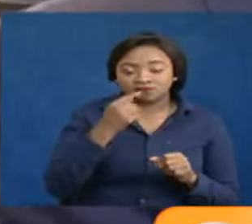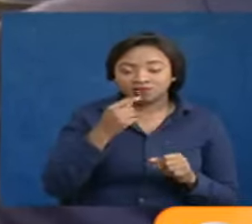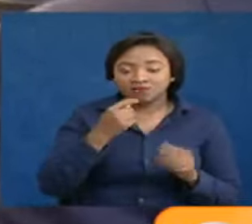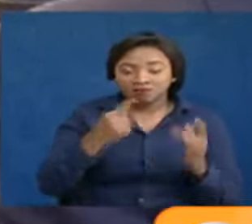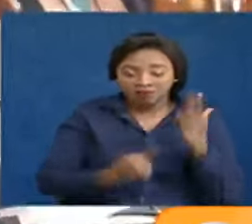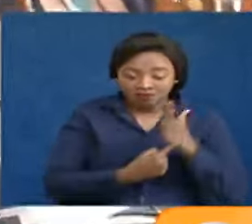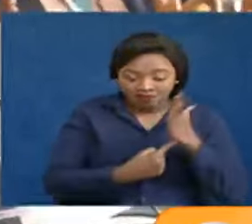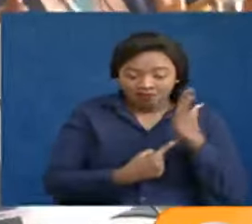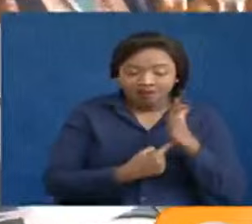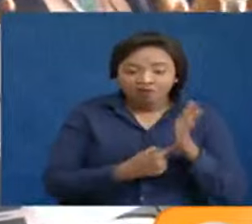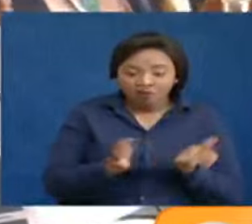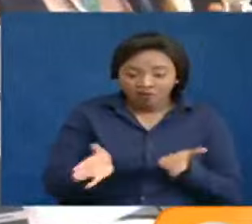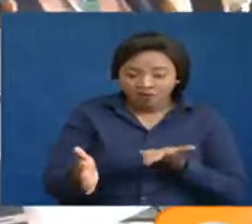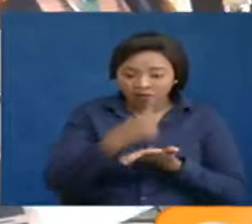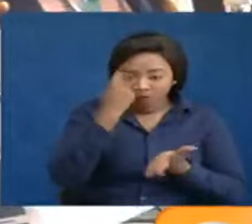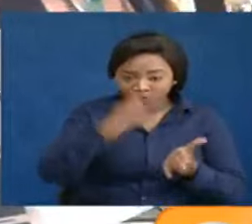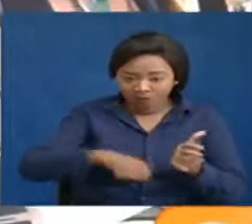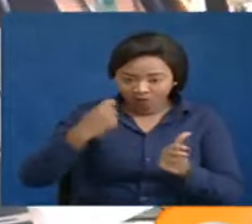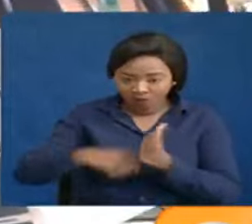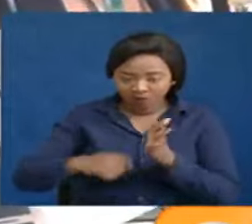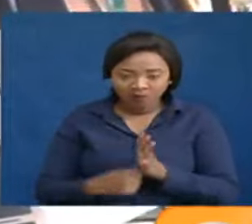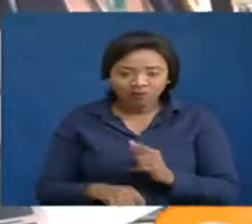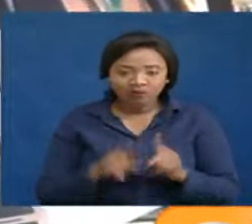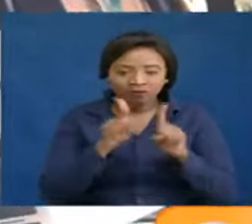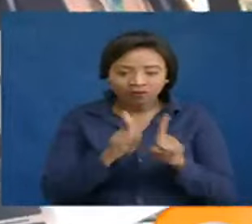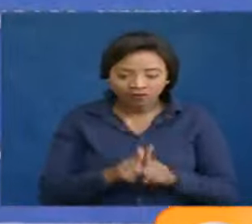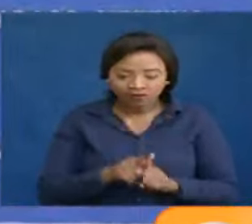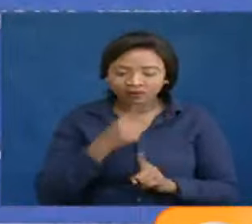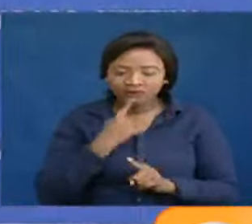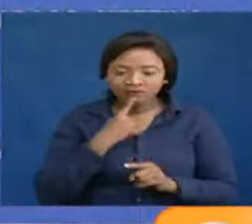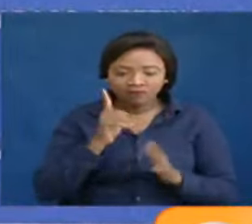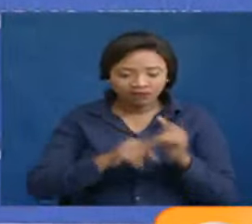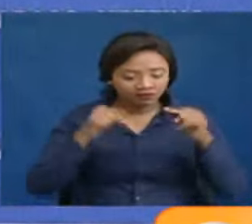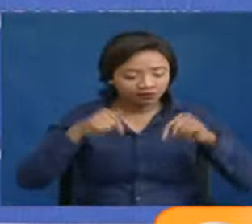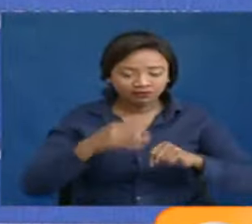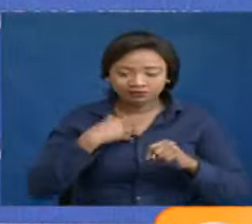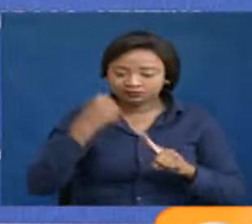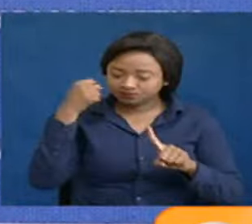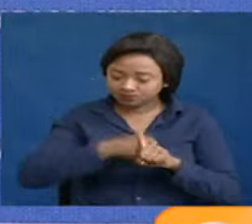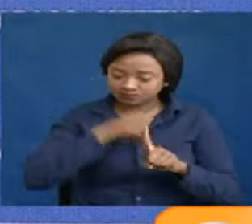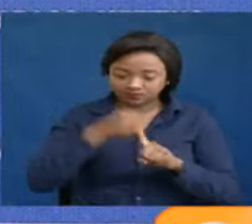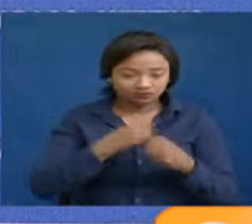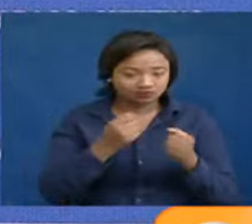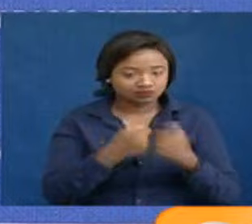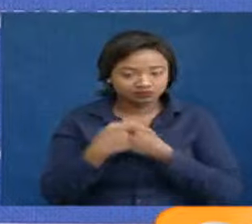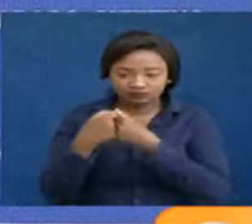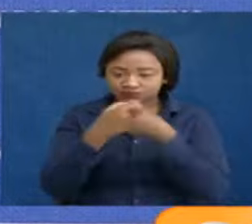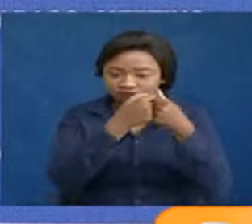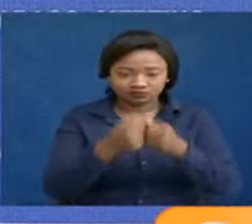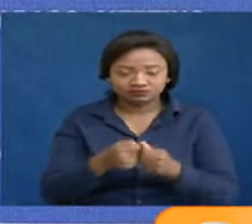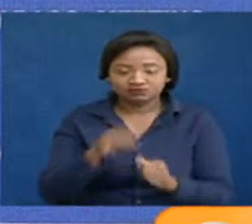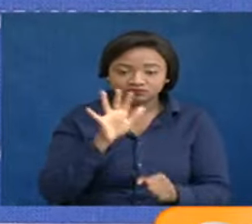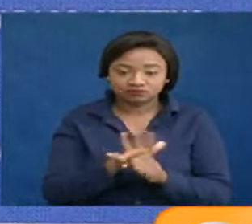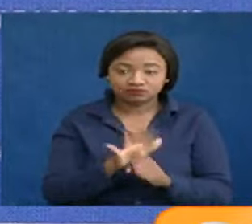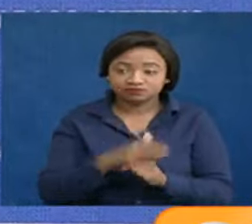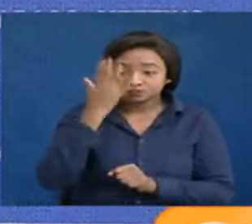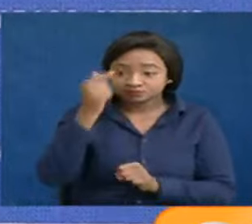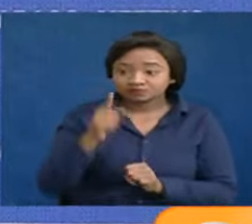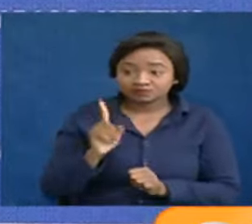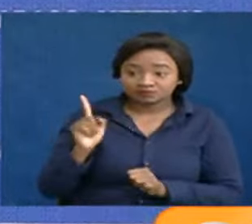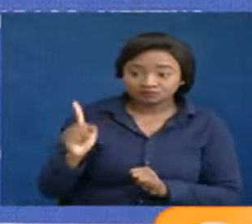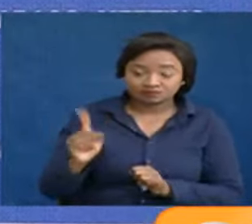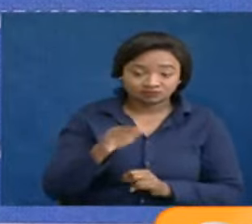strategies to reach the hard-to-tax sectors, acknowledging the struggle faced by most economies in the region owing to the informal nature